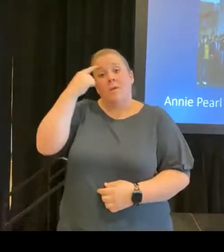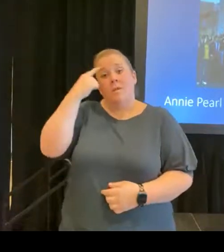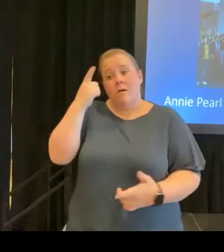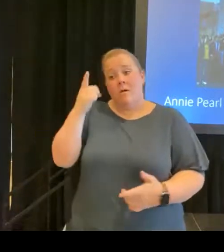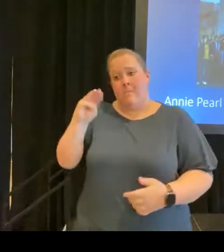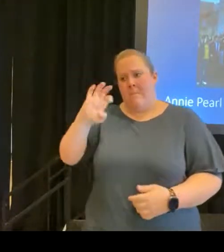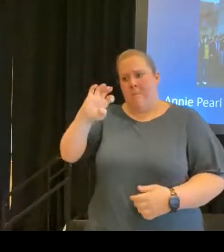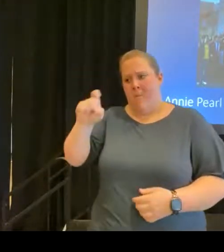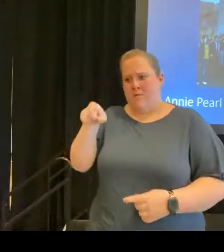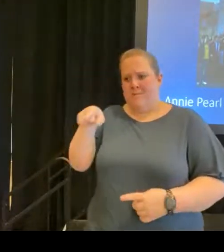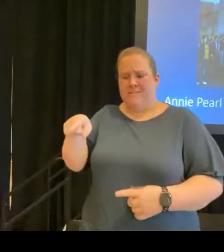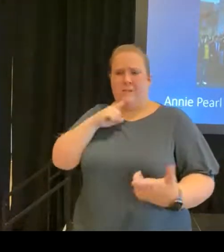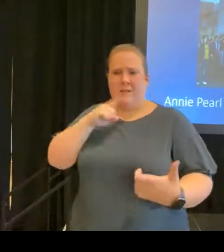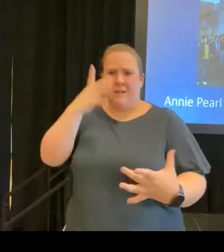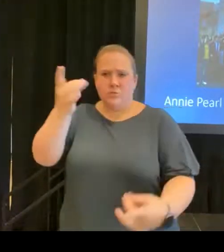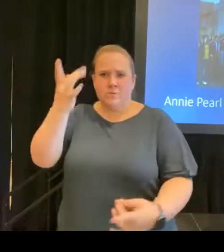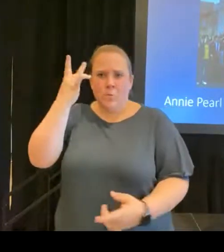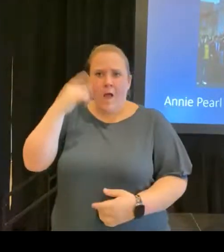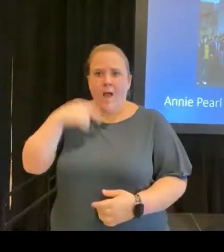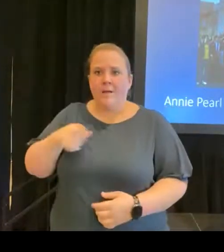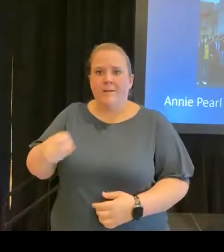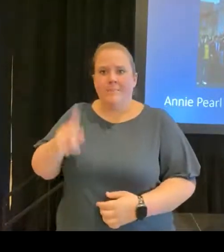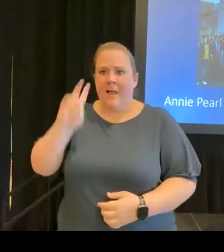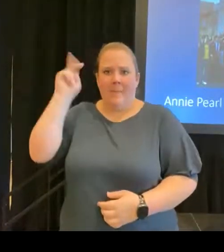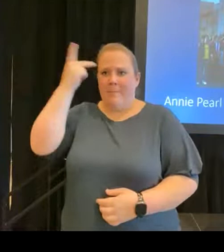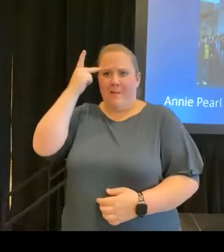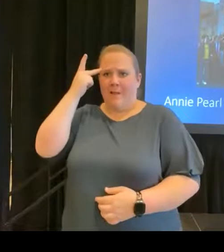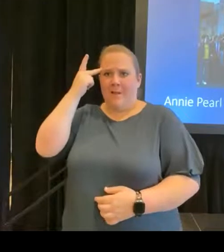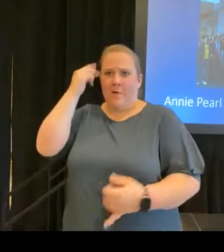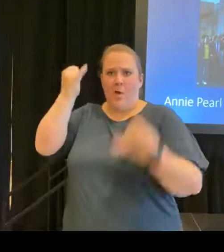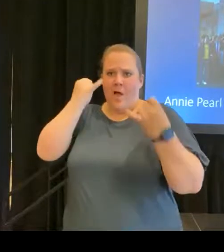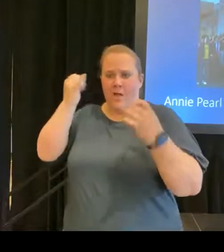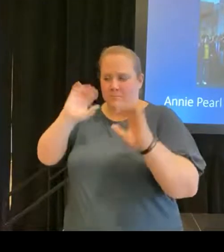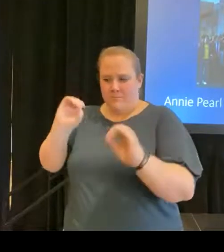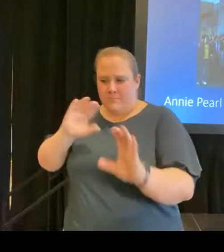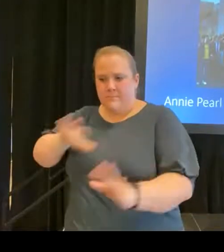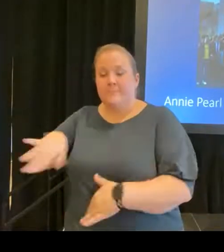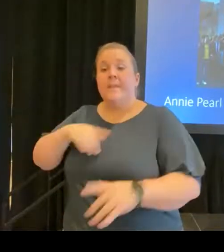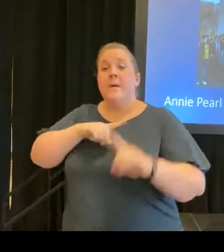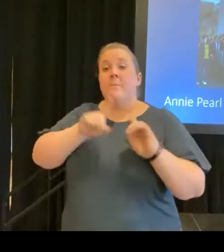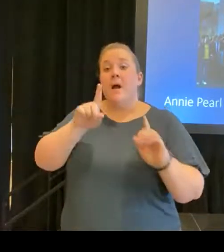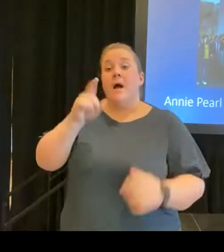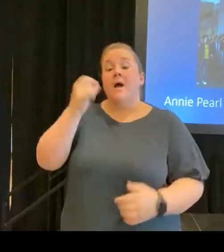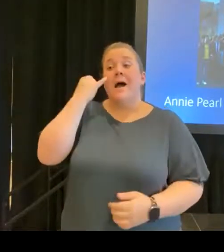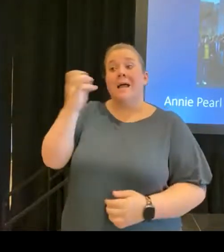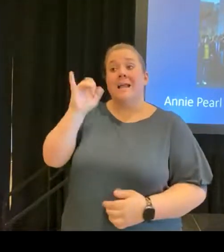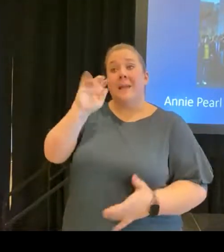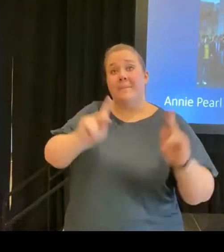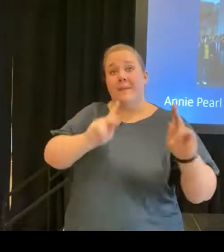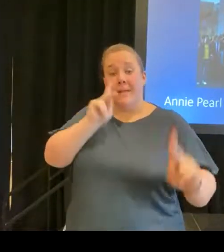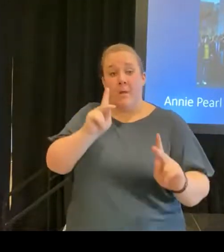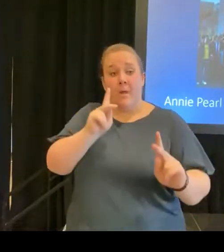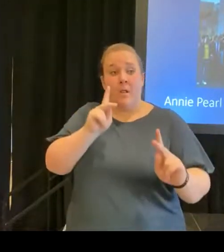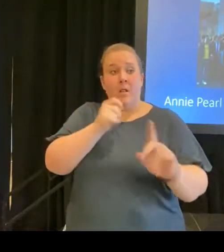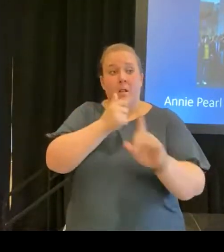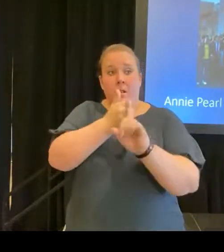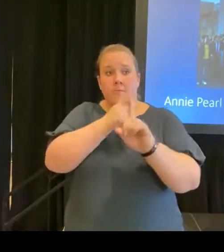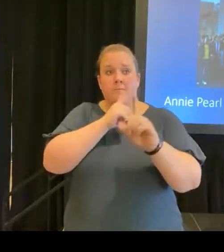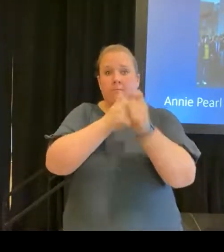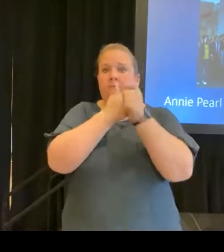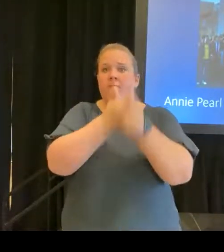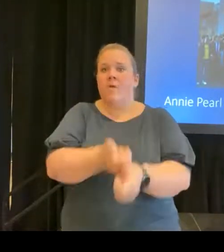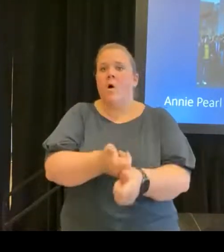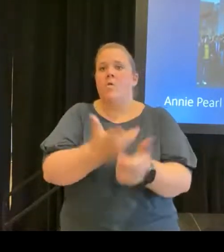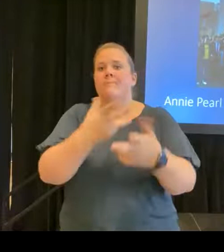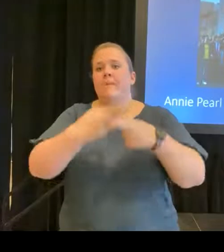made Marx interesting wasn't the political ideology stuff, but the idea that people follow what I